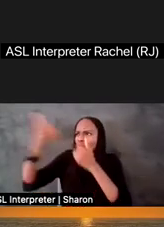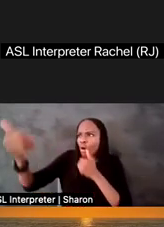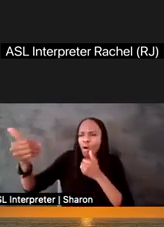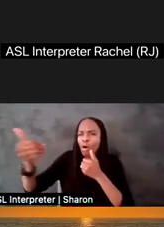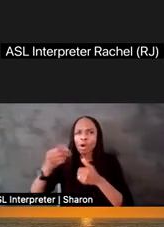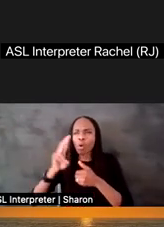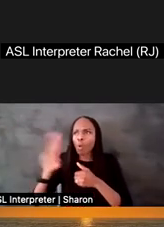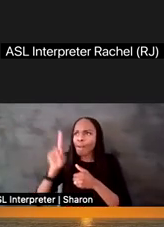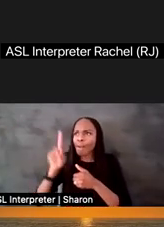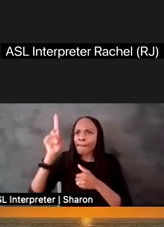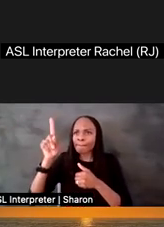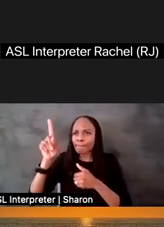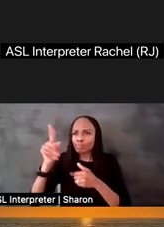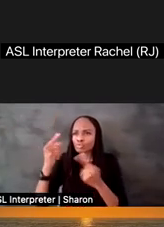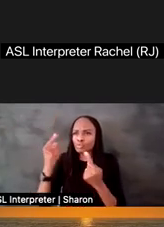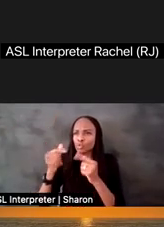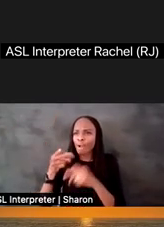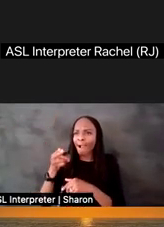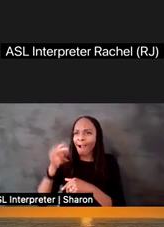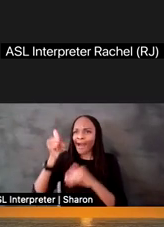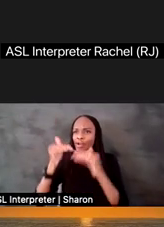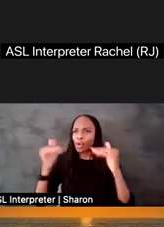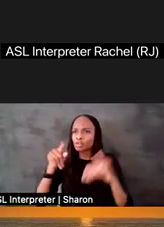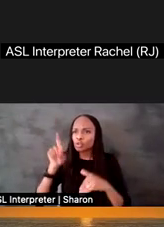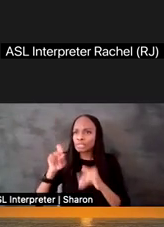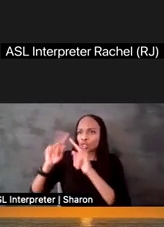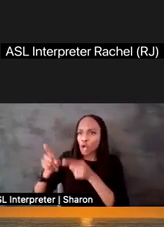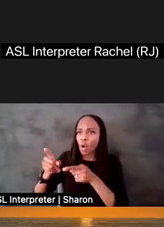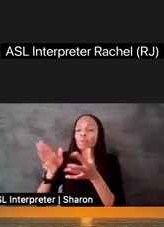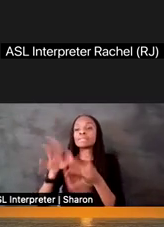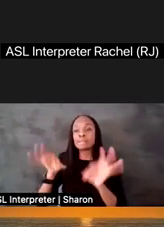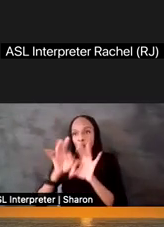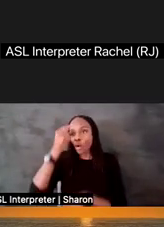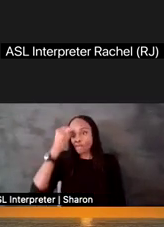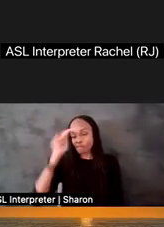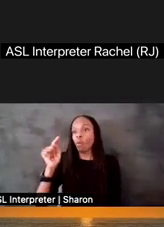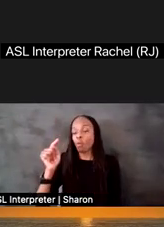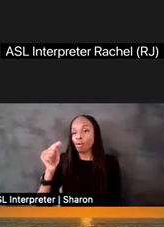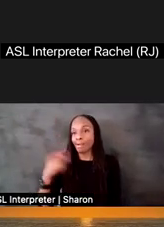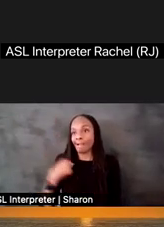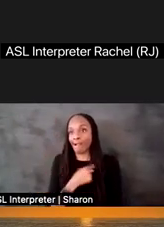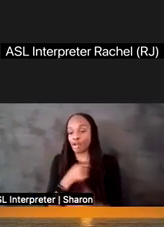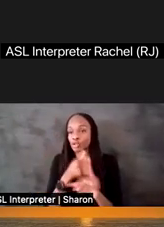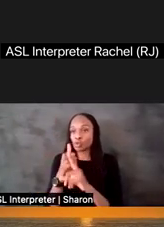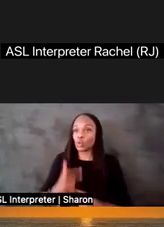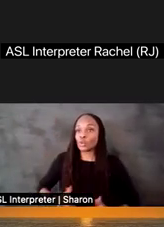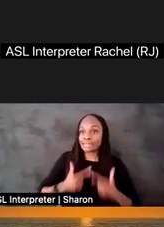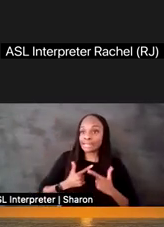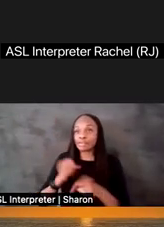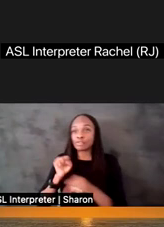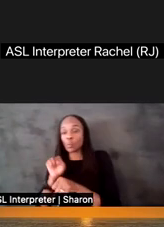to higher ground do you need to go is really important for those of us that either work, live, or play on the